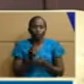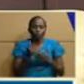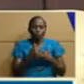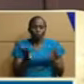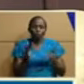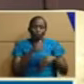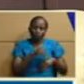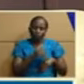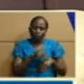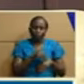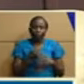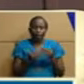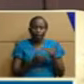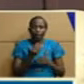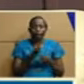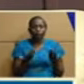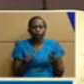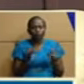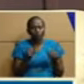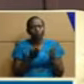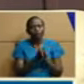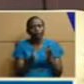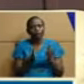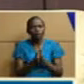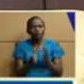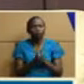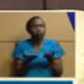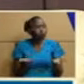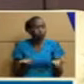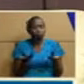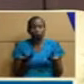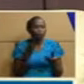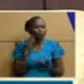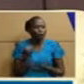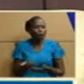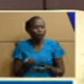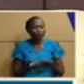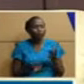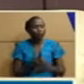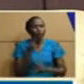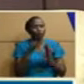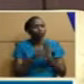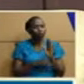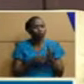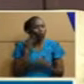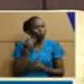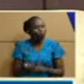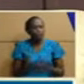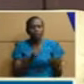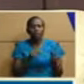few remarks and bring us up to speed on why you're putting this together, why we're having this discussion